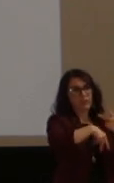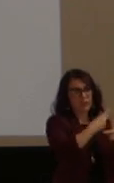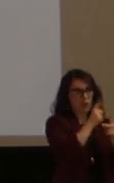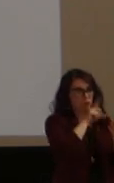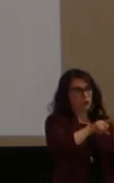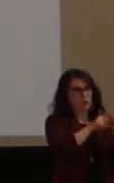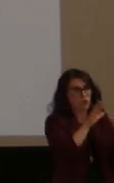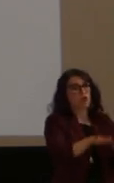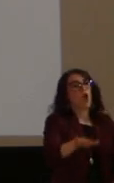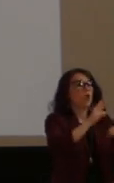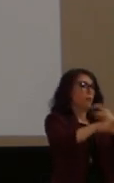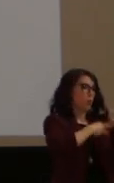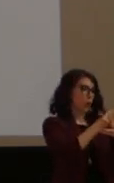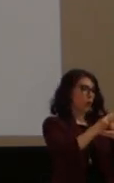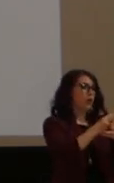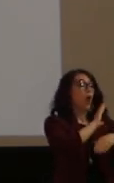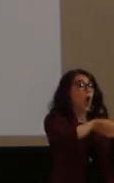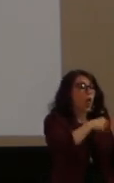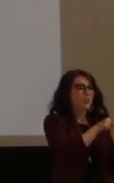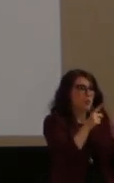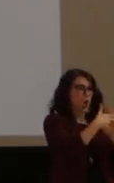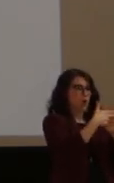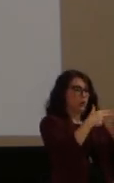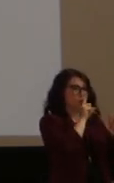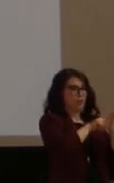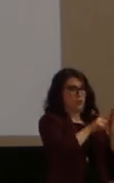the world. These are all researchers in the All of Us book.